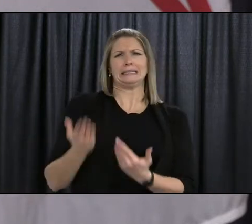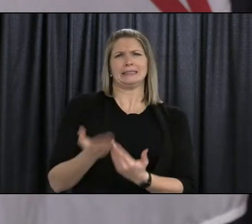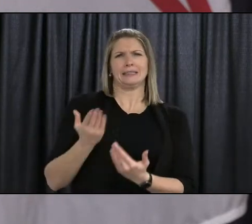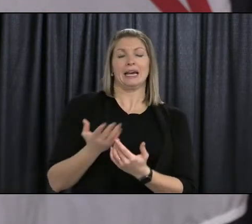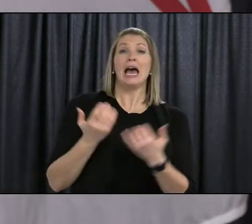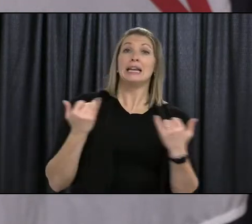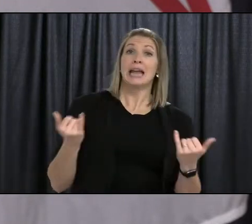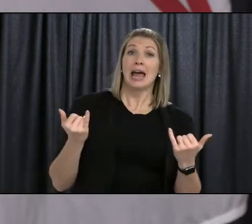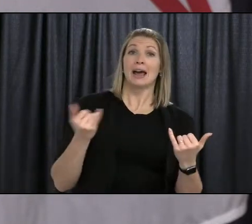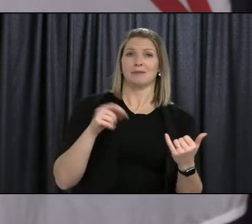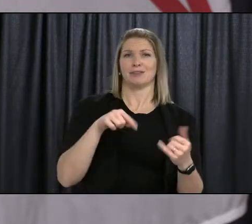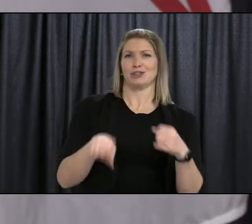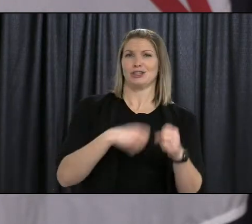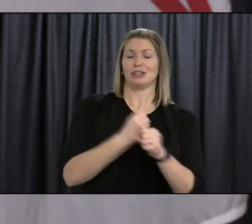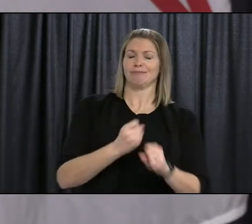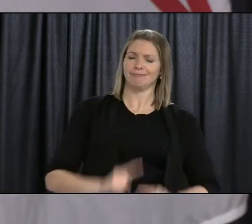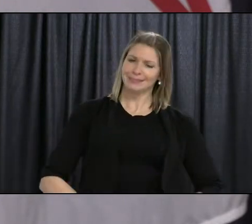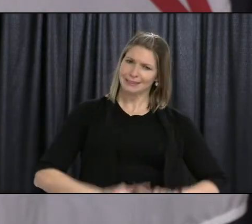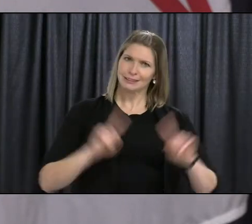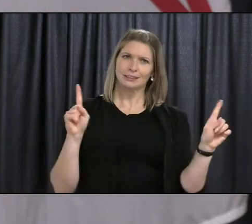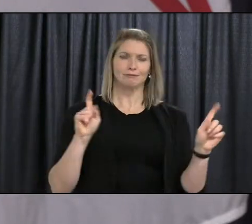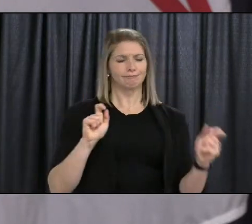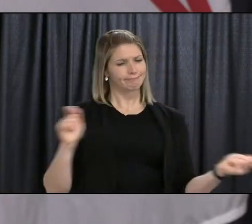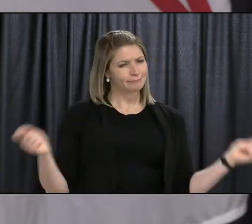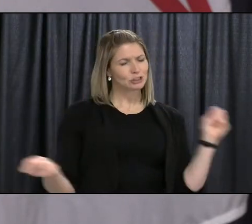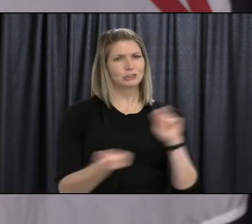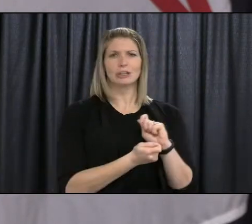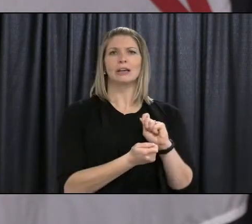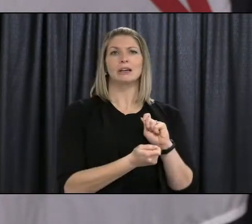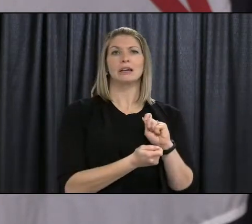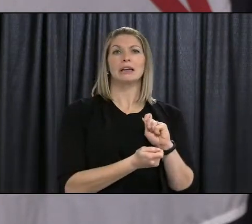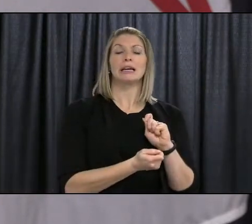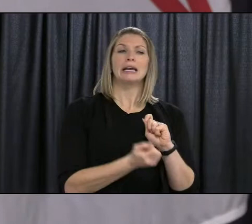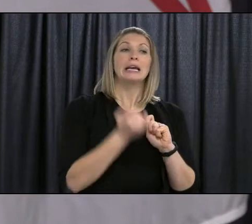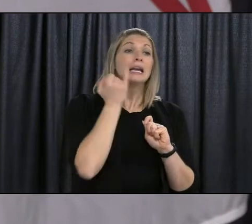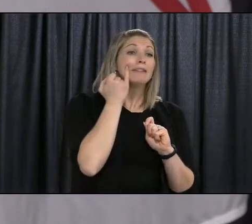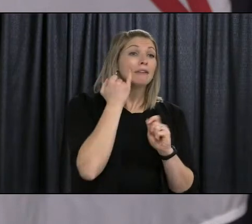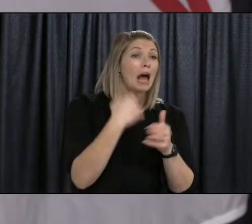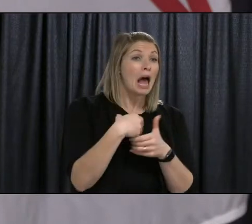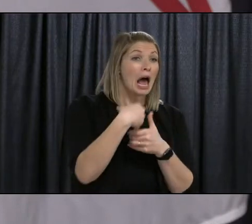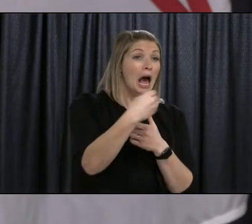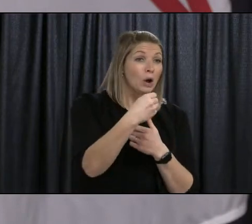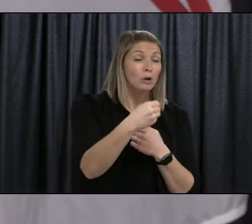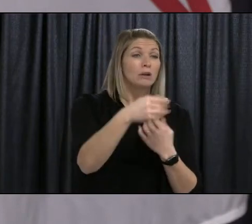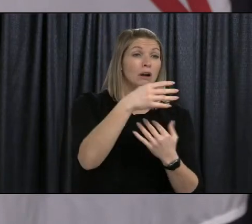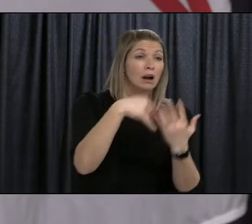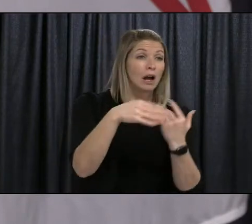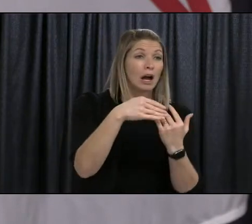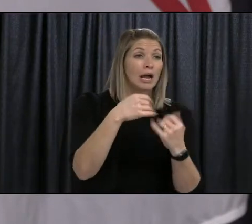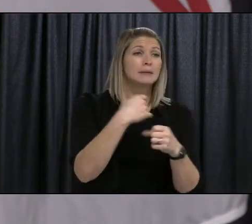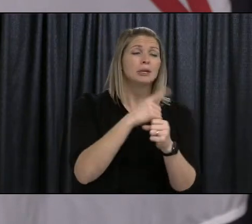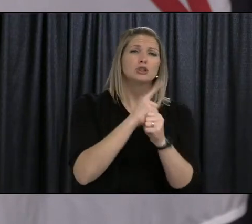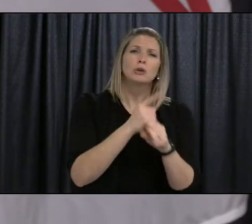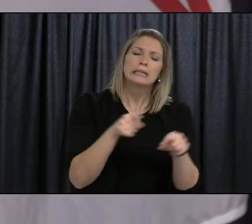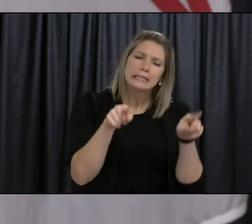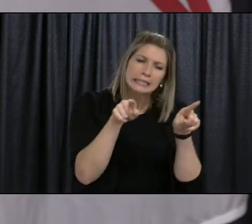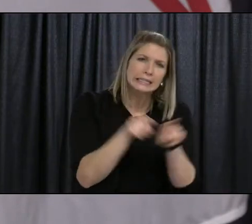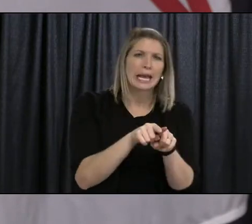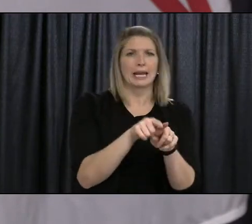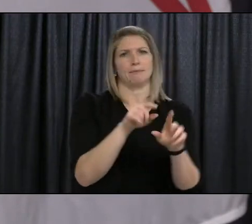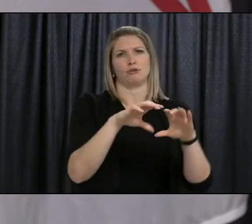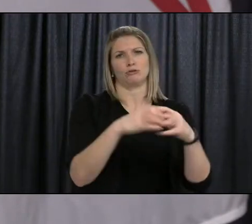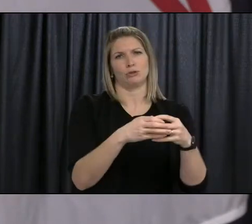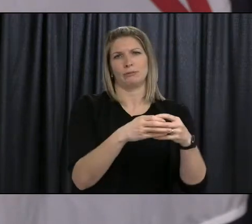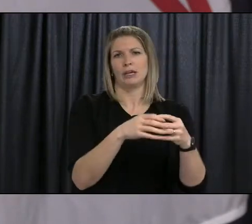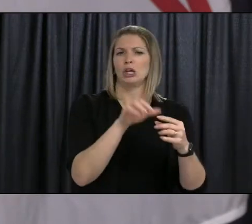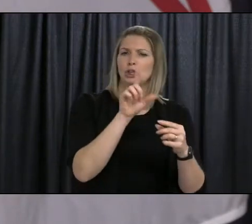be having gatherings, if you're going to be spending time with people, that it's the same 20 people that you're seeing over that period of time,